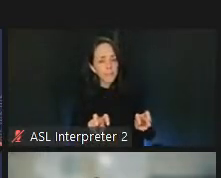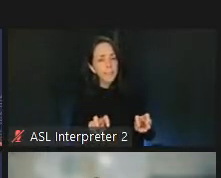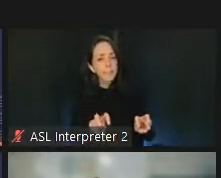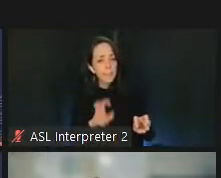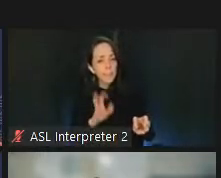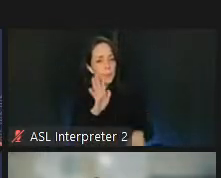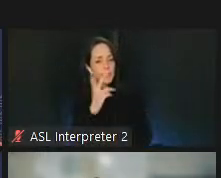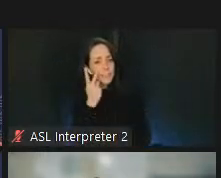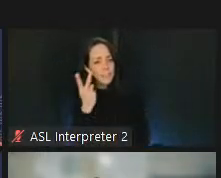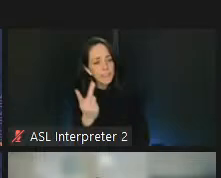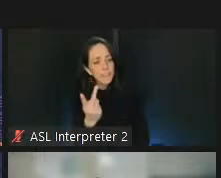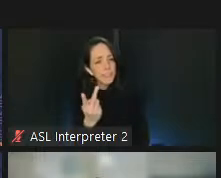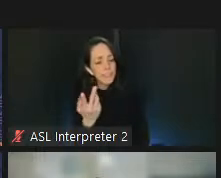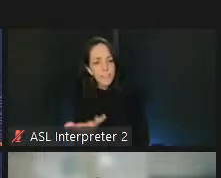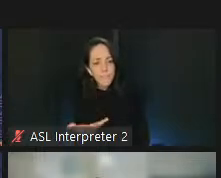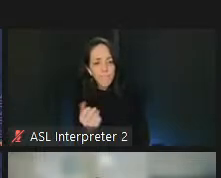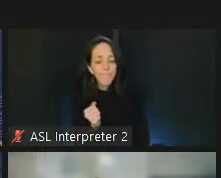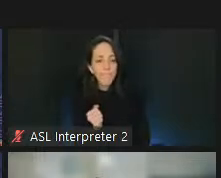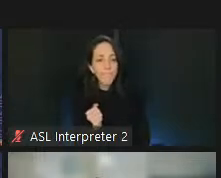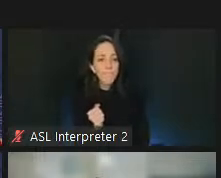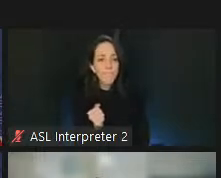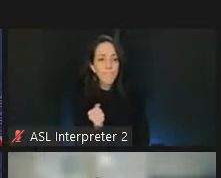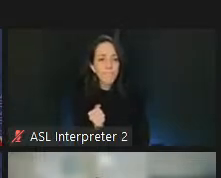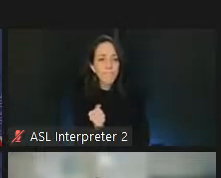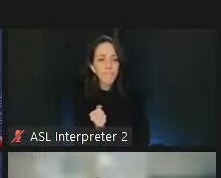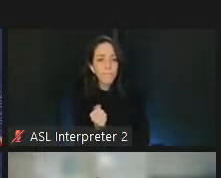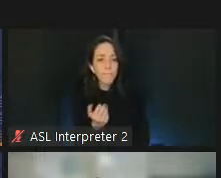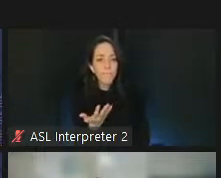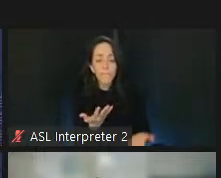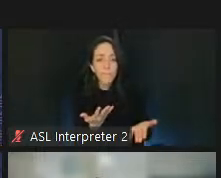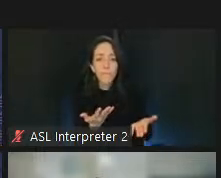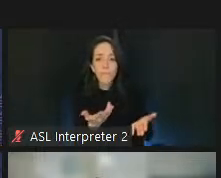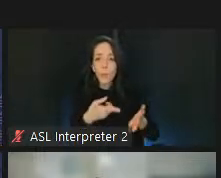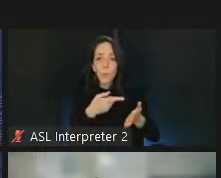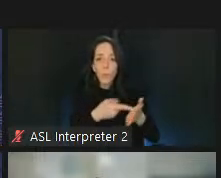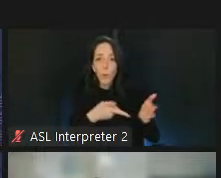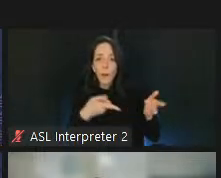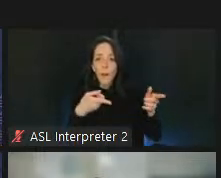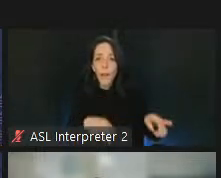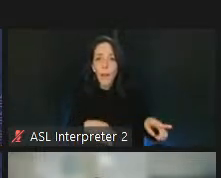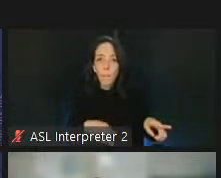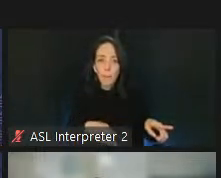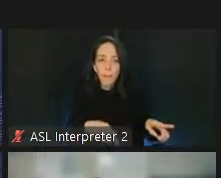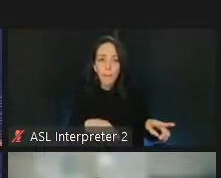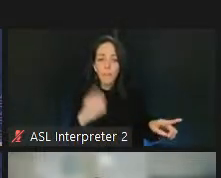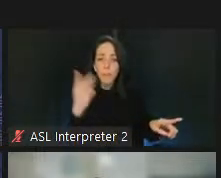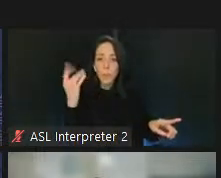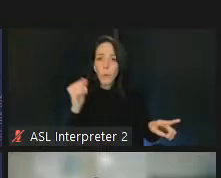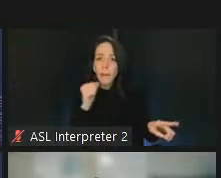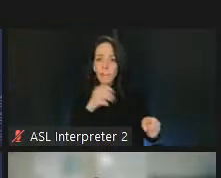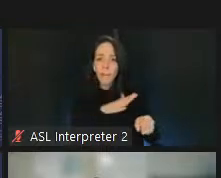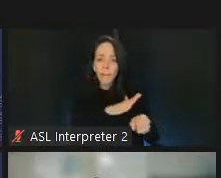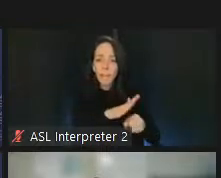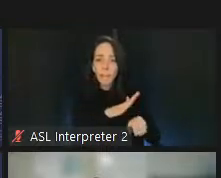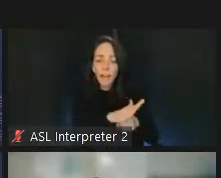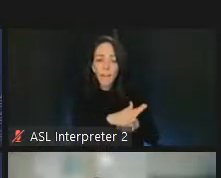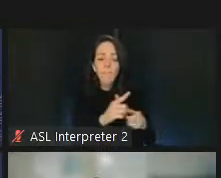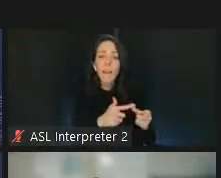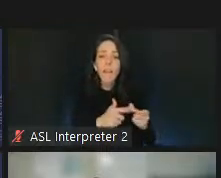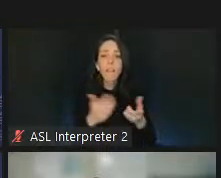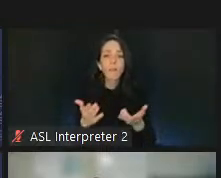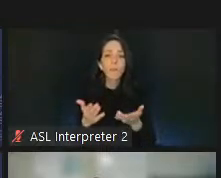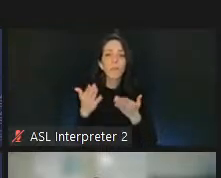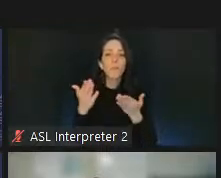happening, what that tension is within those services, and present some recommendations for staff